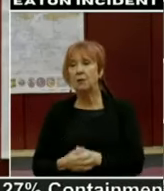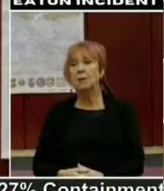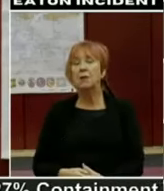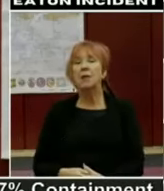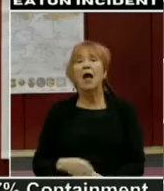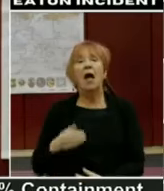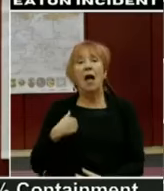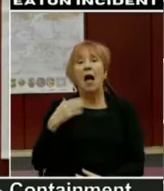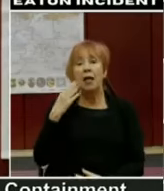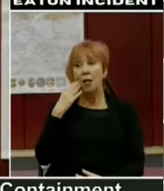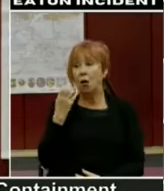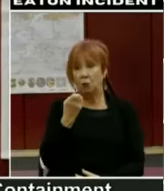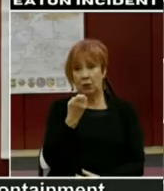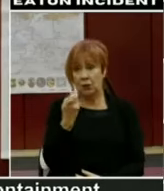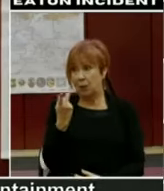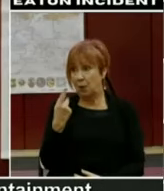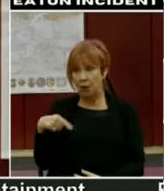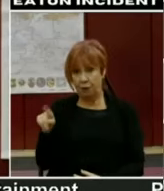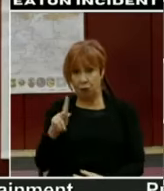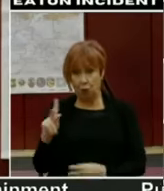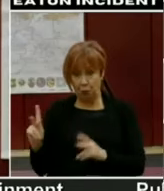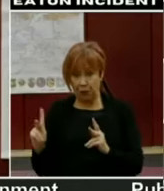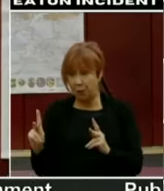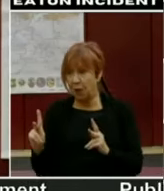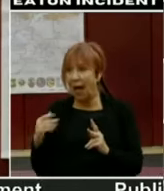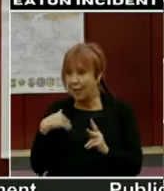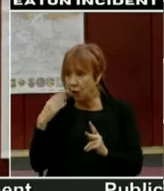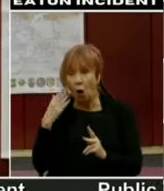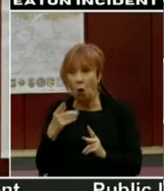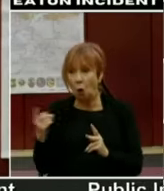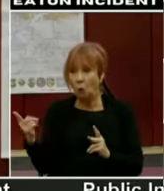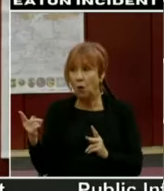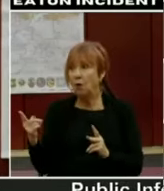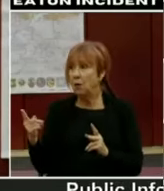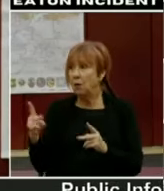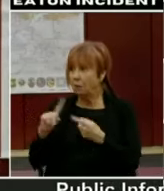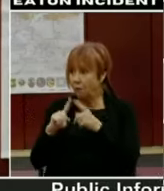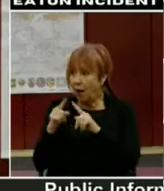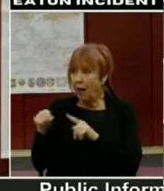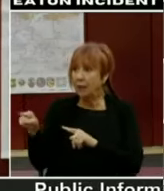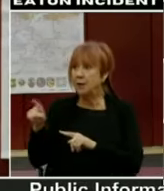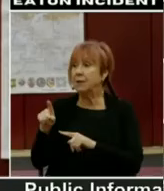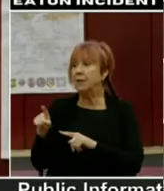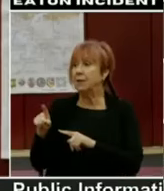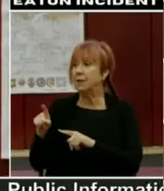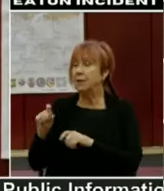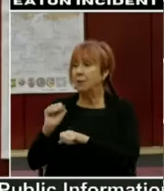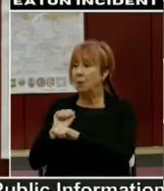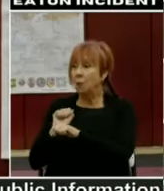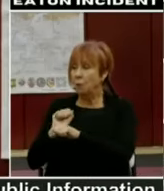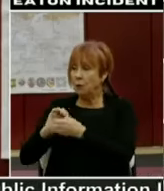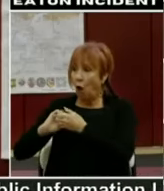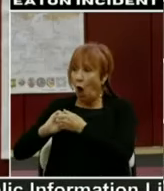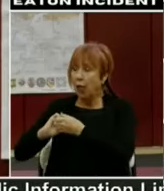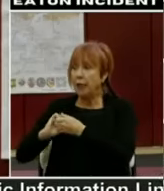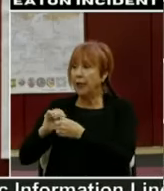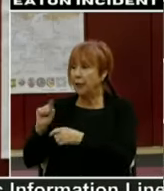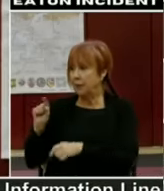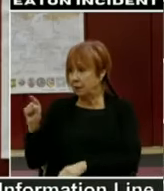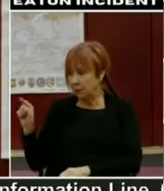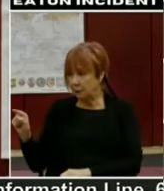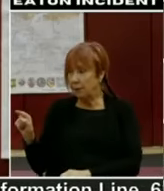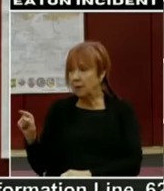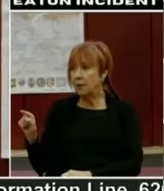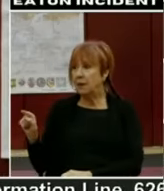I know some of you who are here today. I have some friends, I have some colleagues who have lost everything, and I